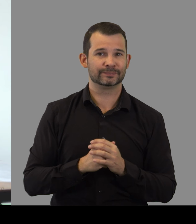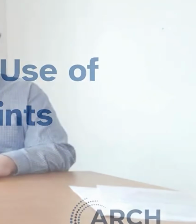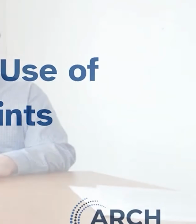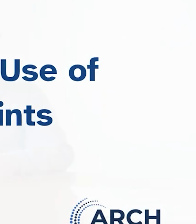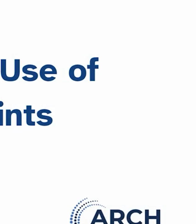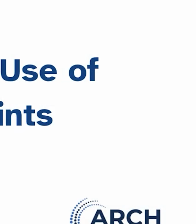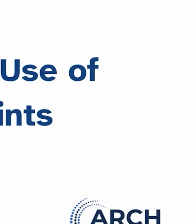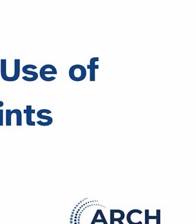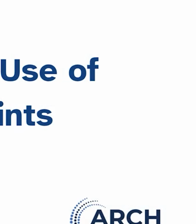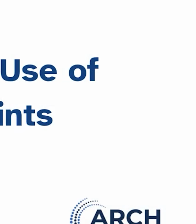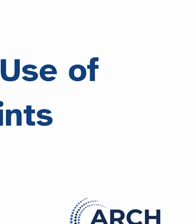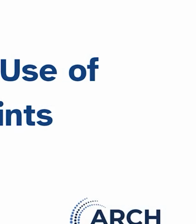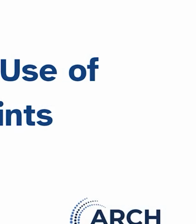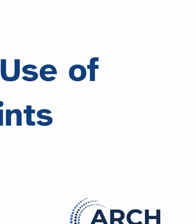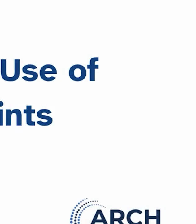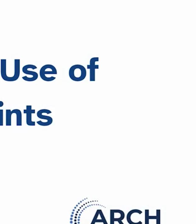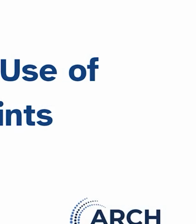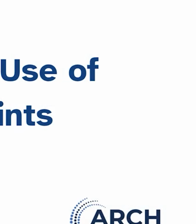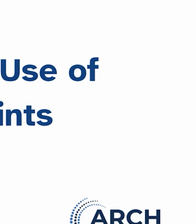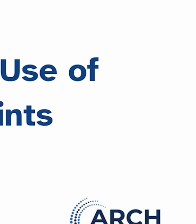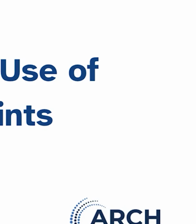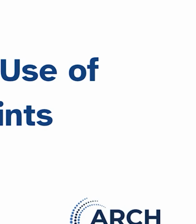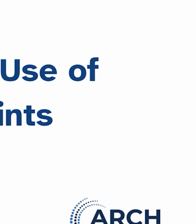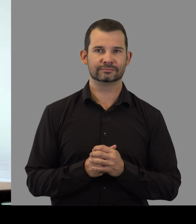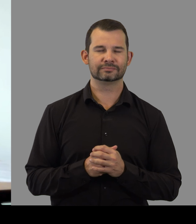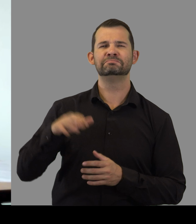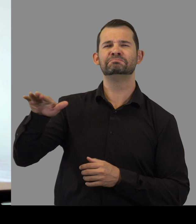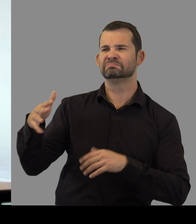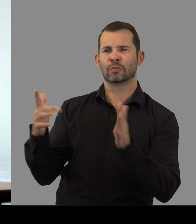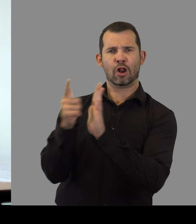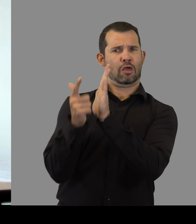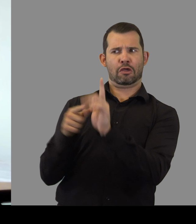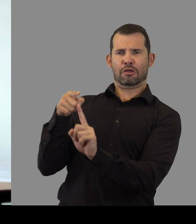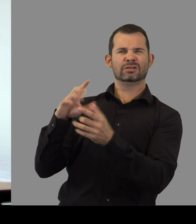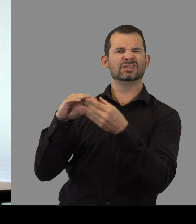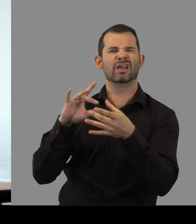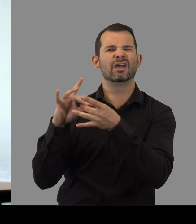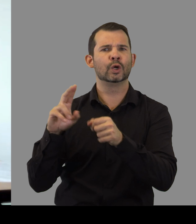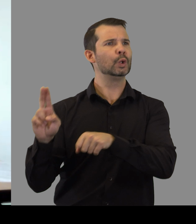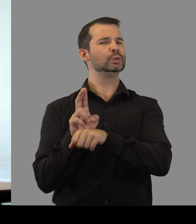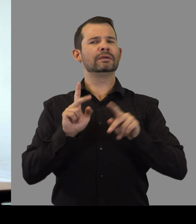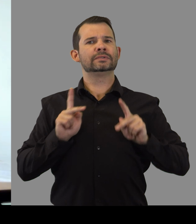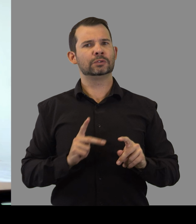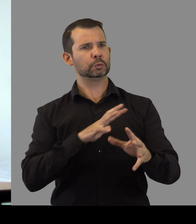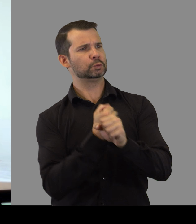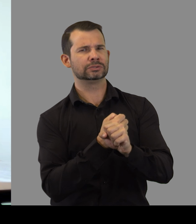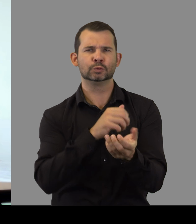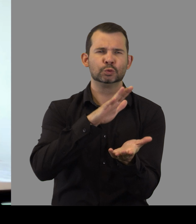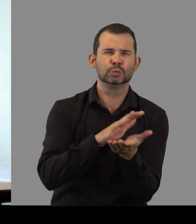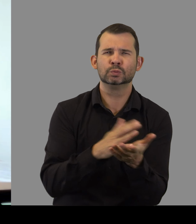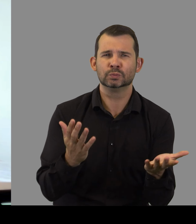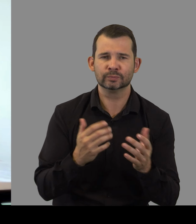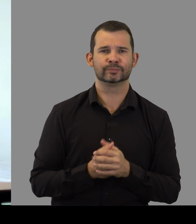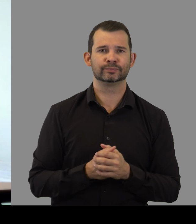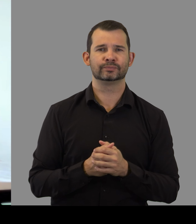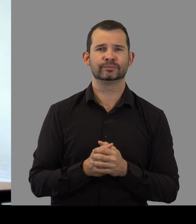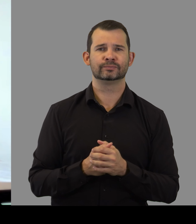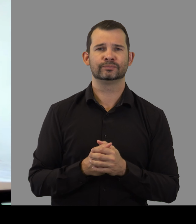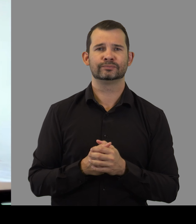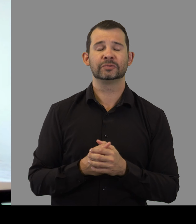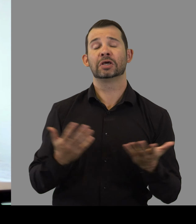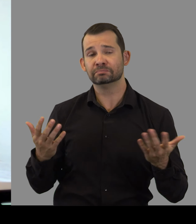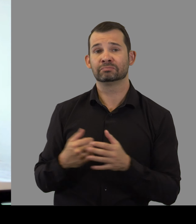schools. Legislation on the use of physical restraints. So what does the law say about the use of physical restraints in